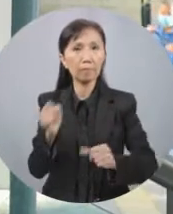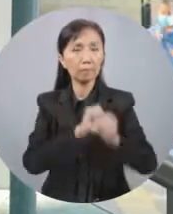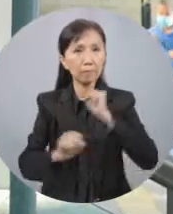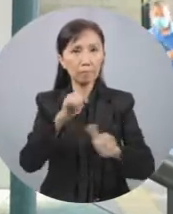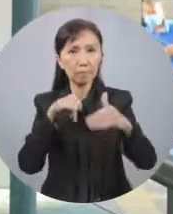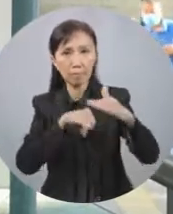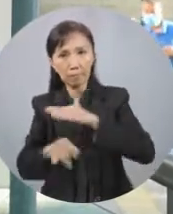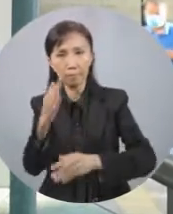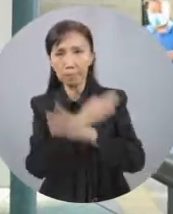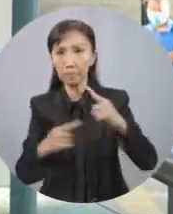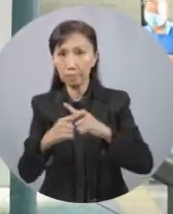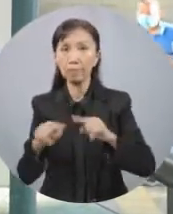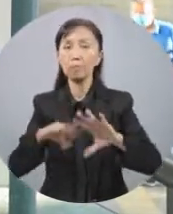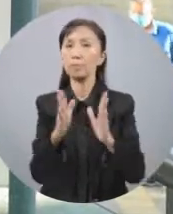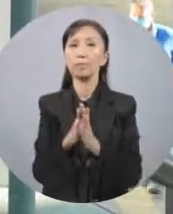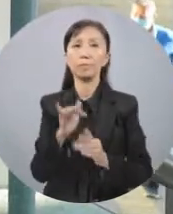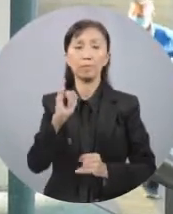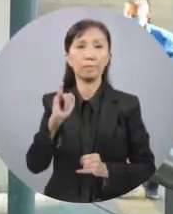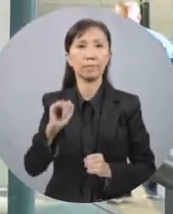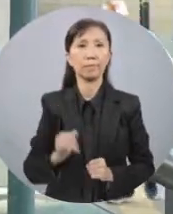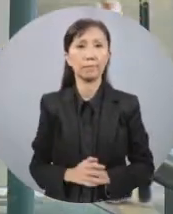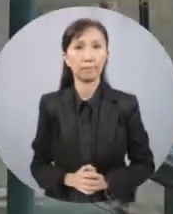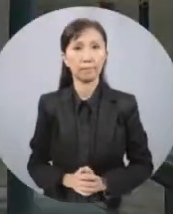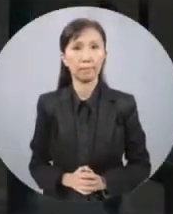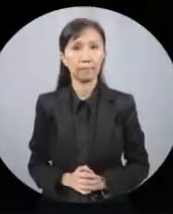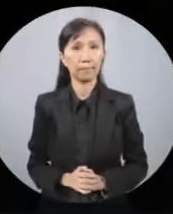vilify a person with a disability by any activity in public.